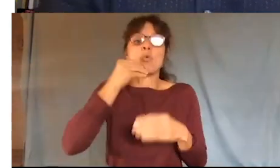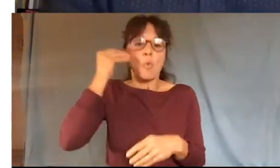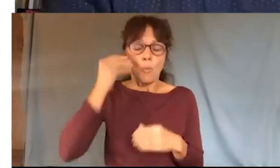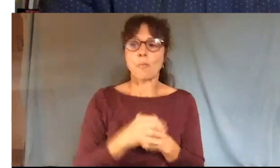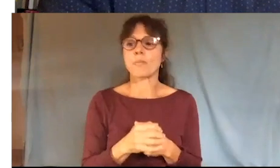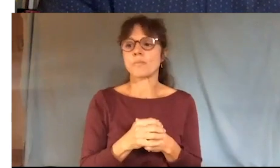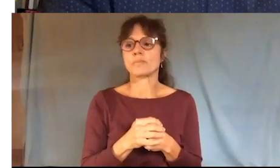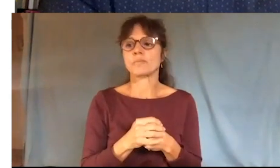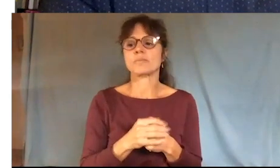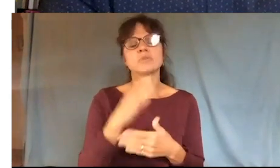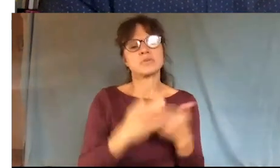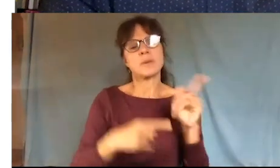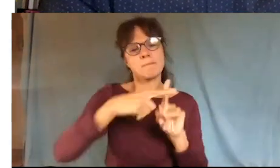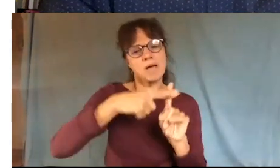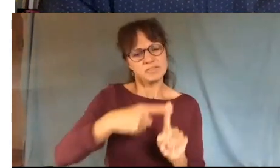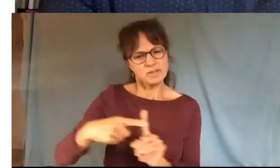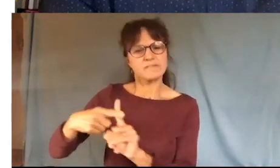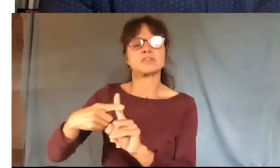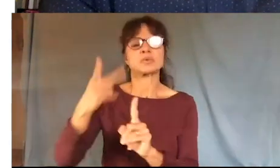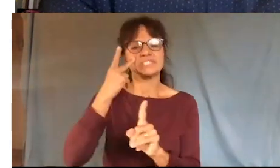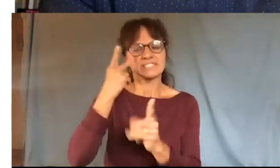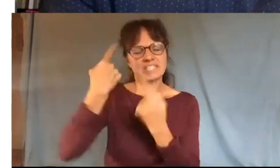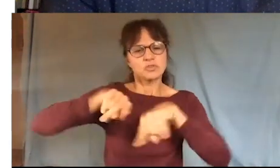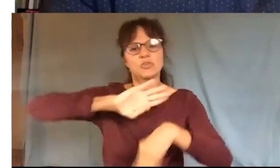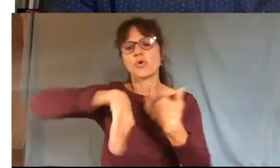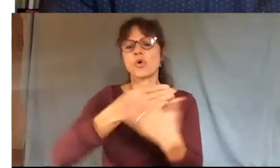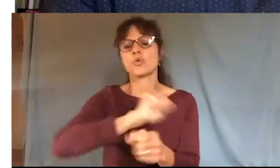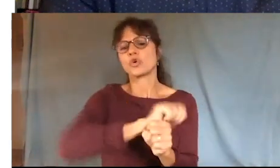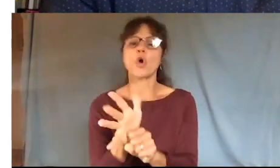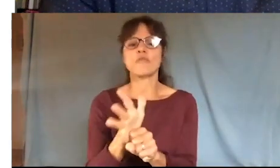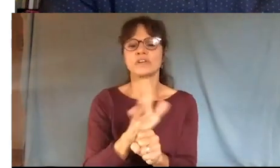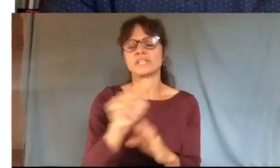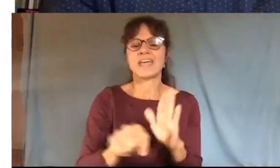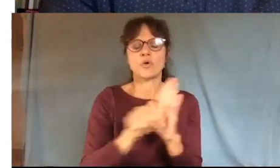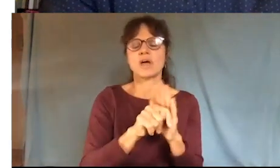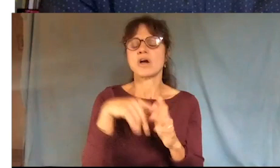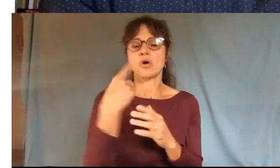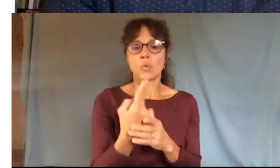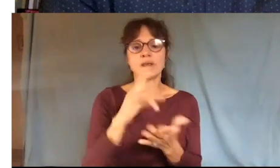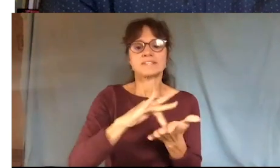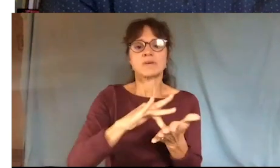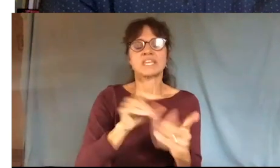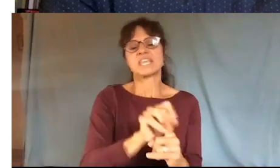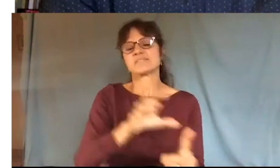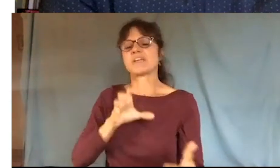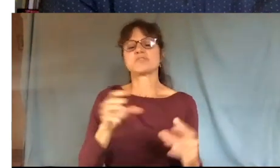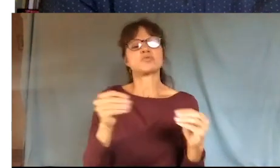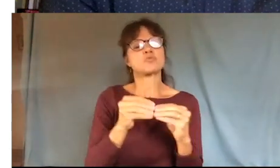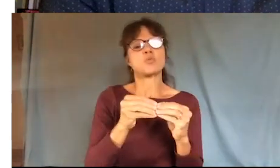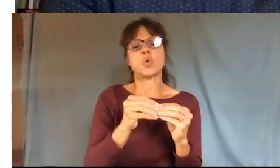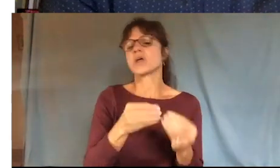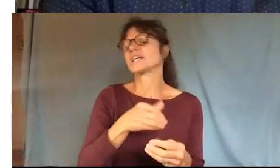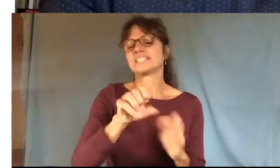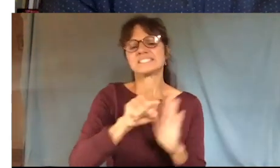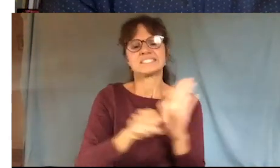There are some good things that we are seeing, though, during the whole COVID-19 era, and one of them is Medicaid expansion. There have been several states that